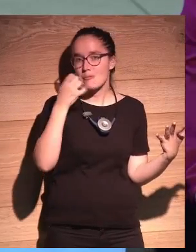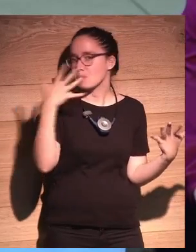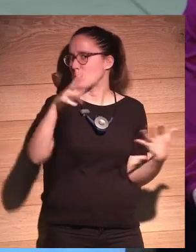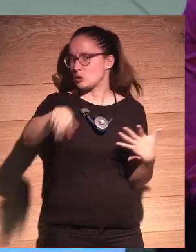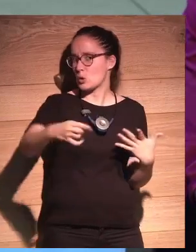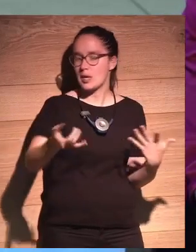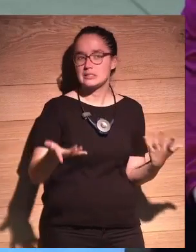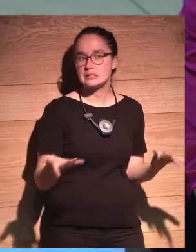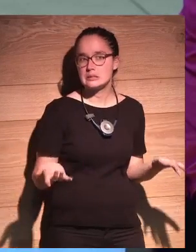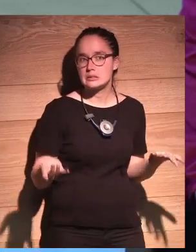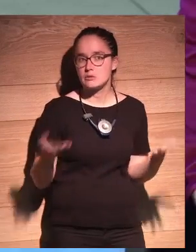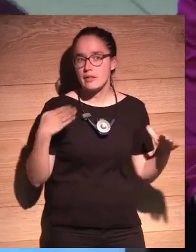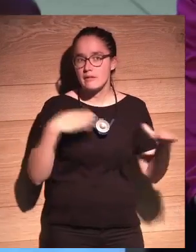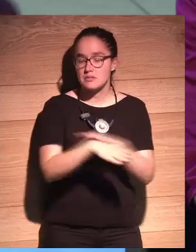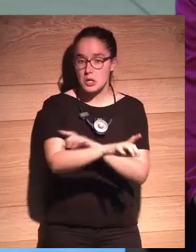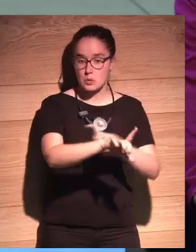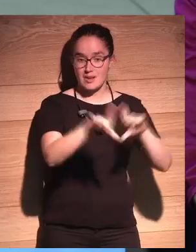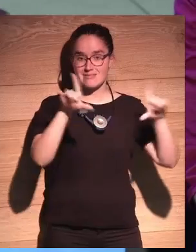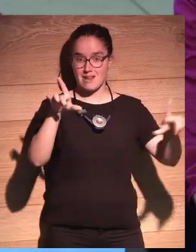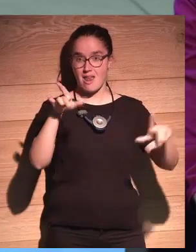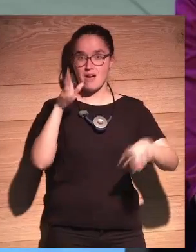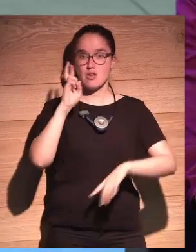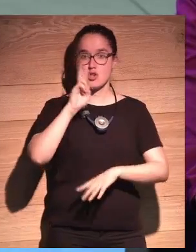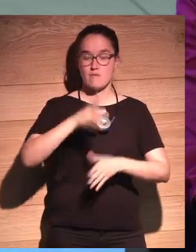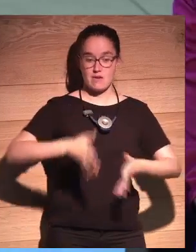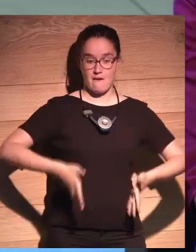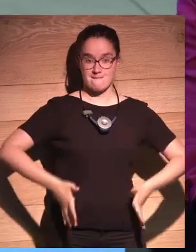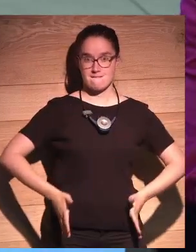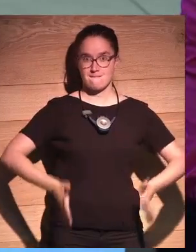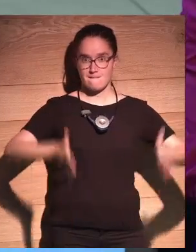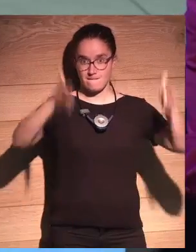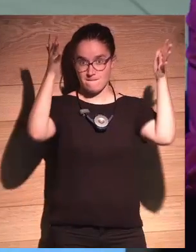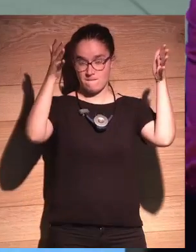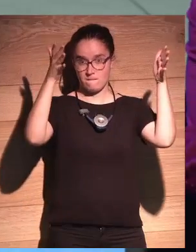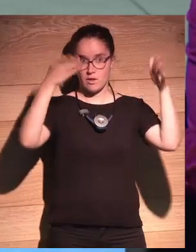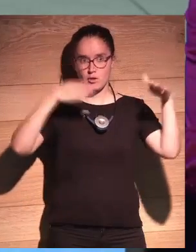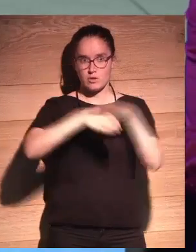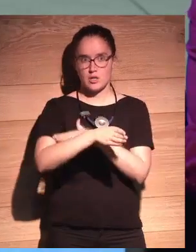another context, somewhere that is less well known, with a big